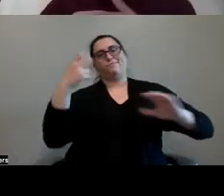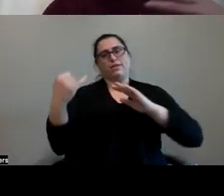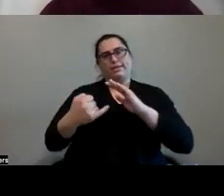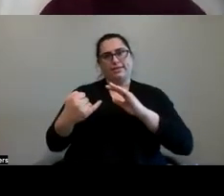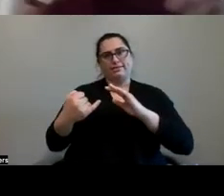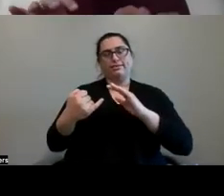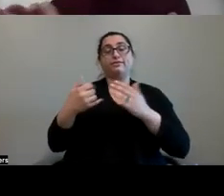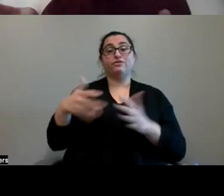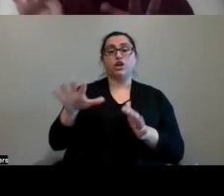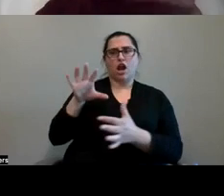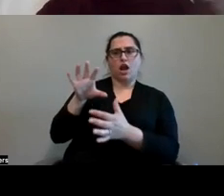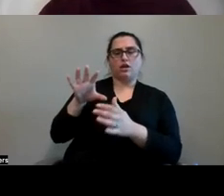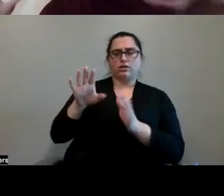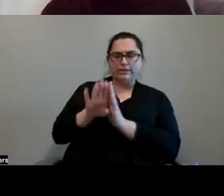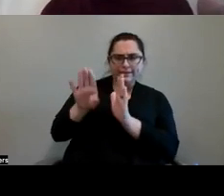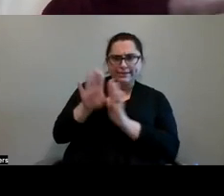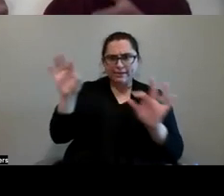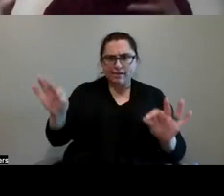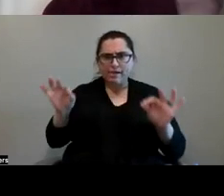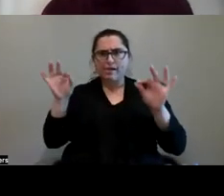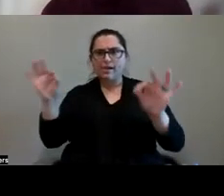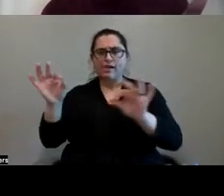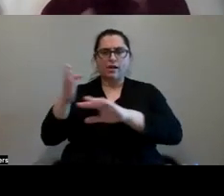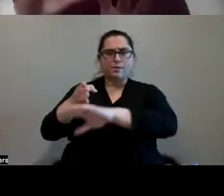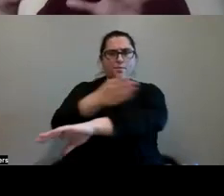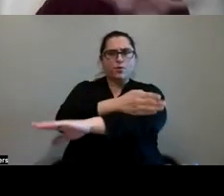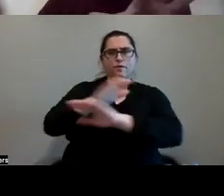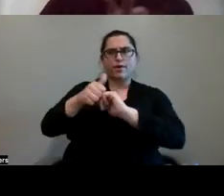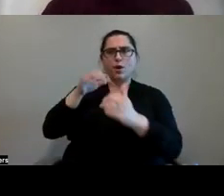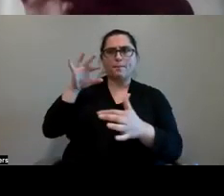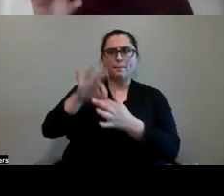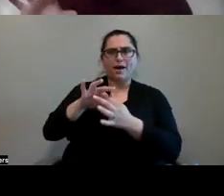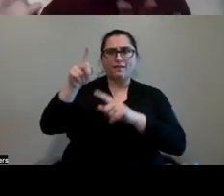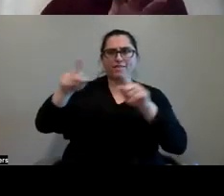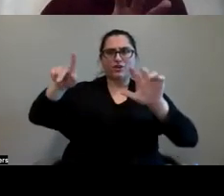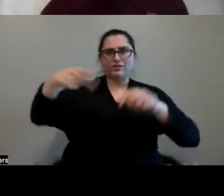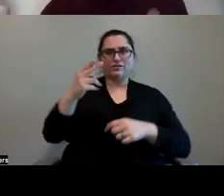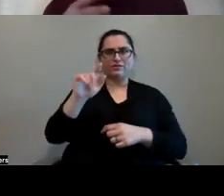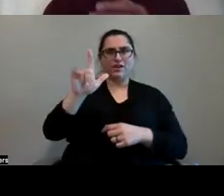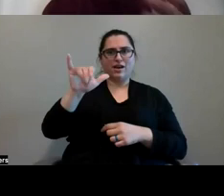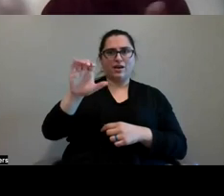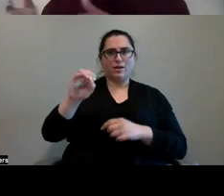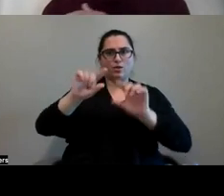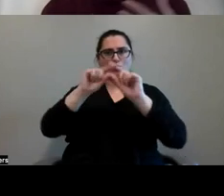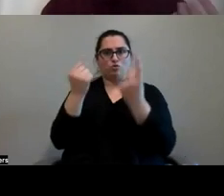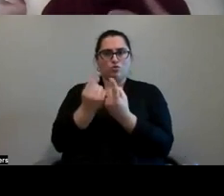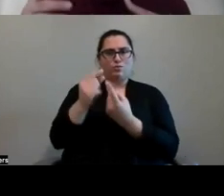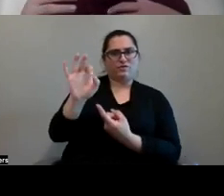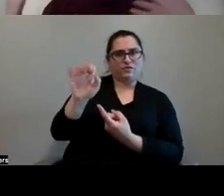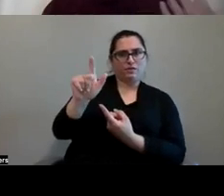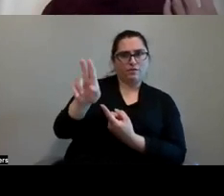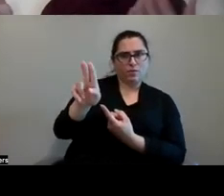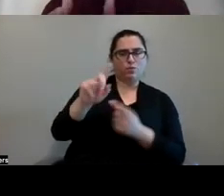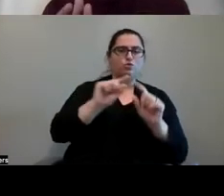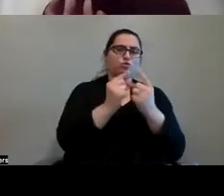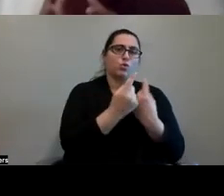bind different phylogenetic groups of influenza. So there's 2 main groups, group 1 and group 2. It's very hard to bind to